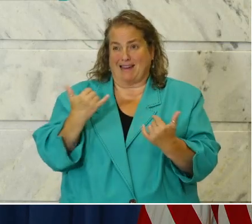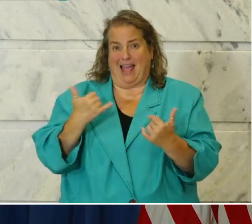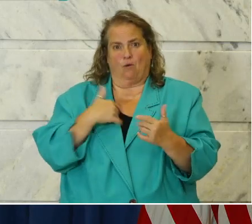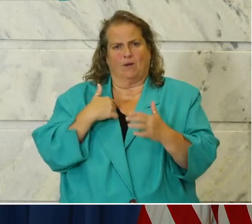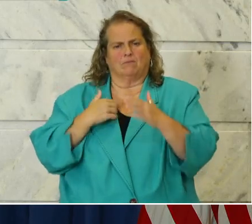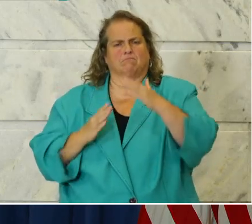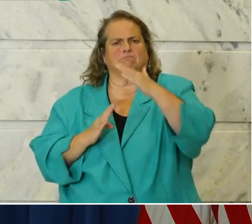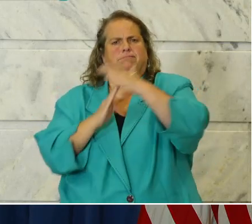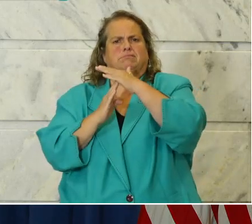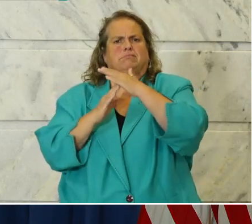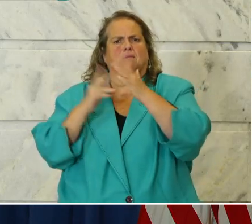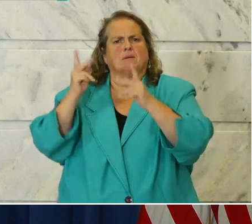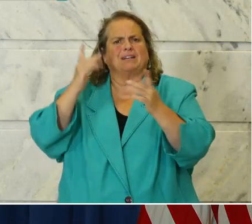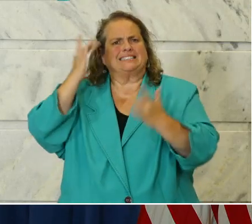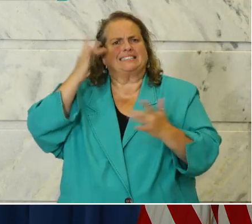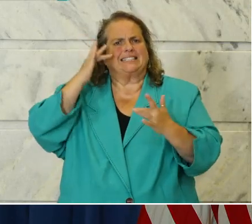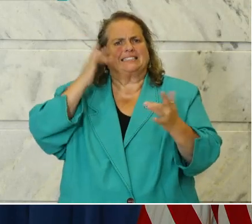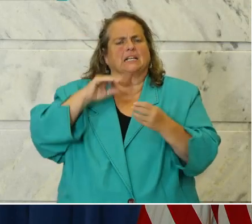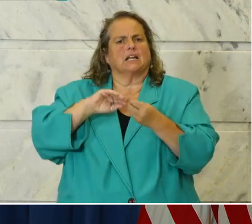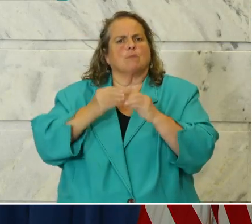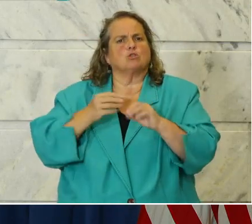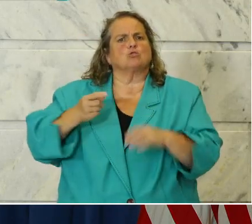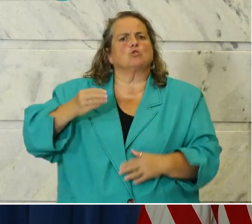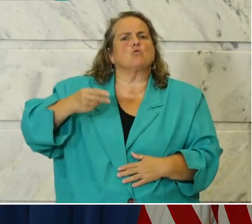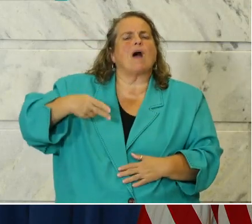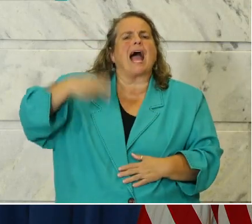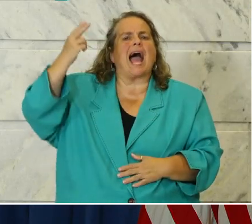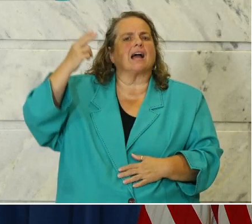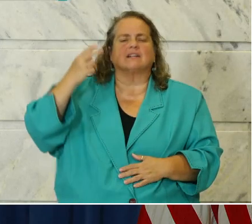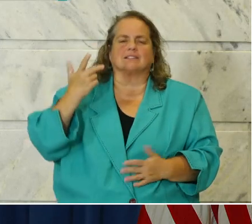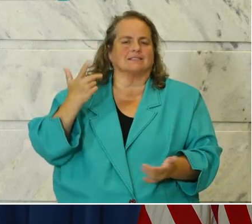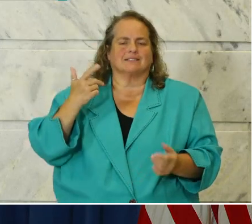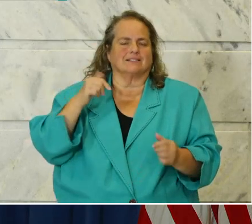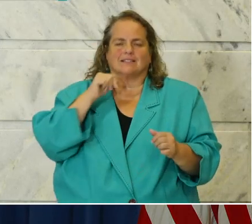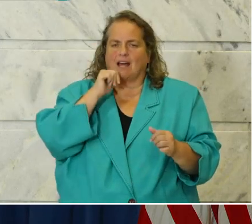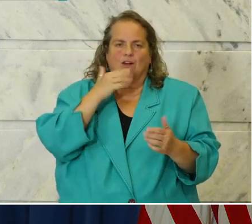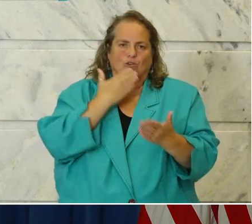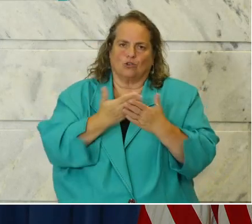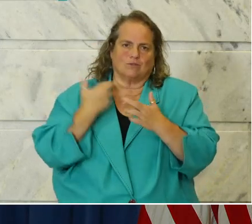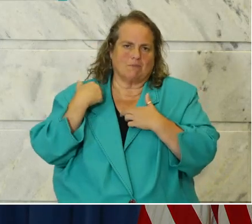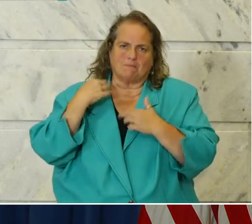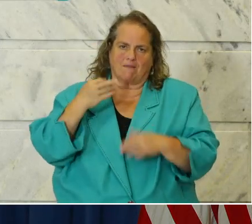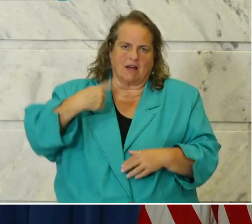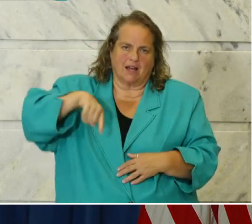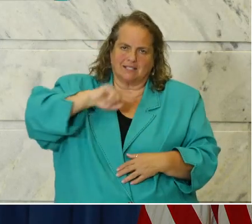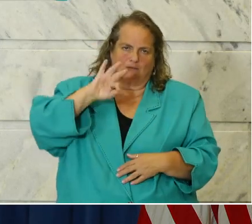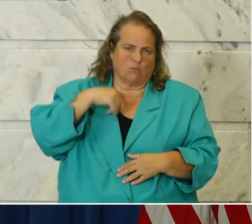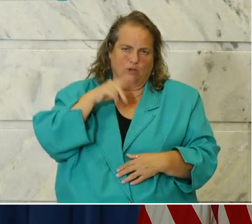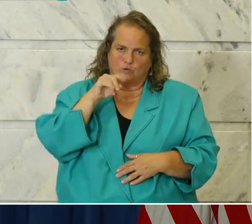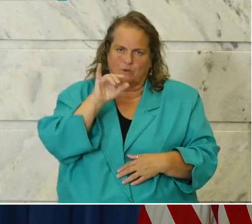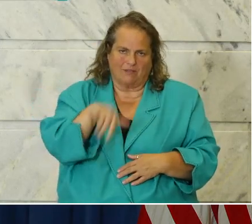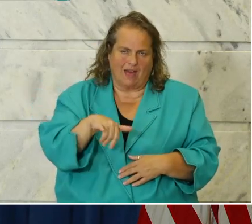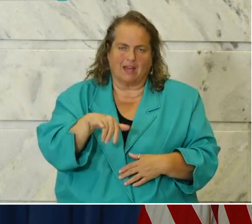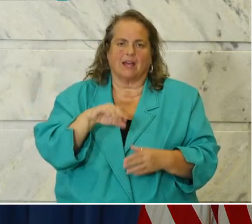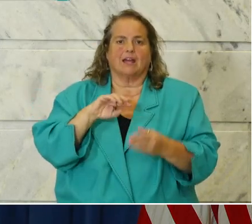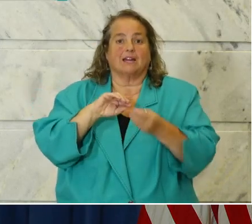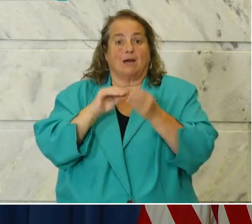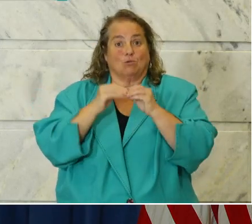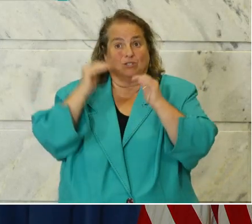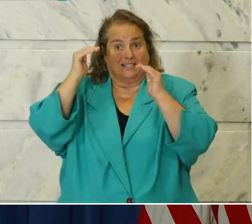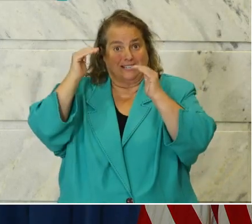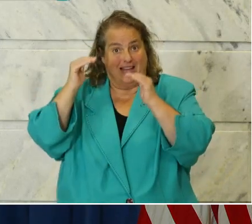pandemic, I think, would be irresponsible. So our goal is to ensure that we have our timing